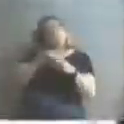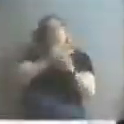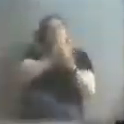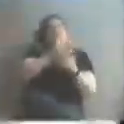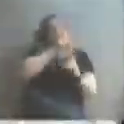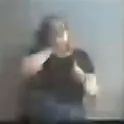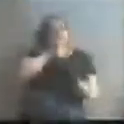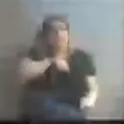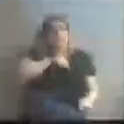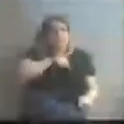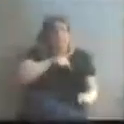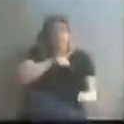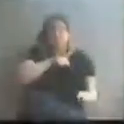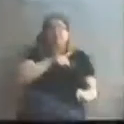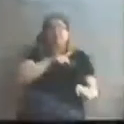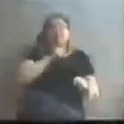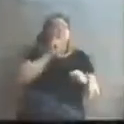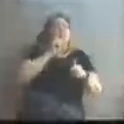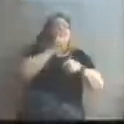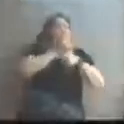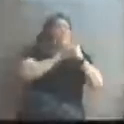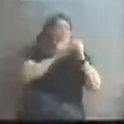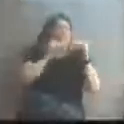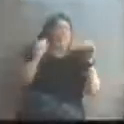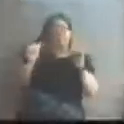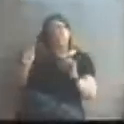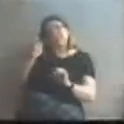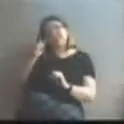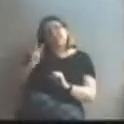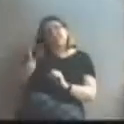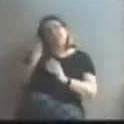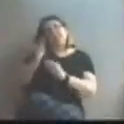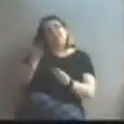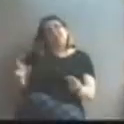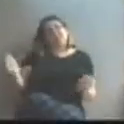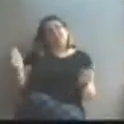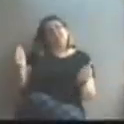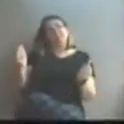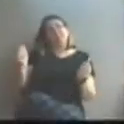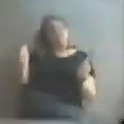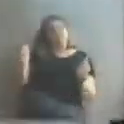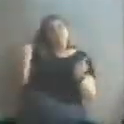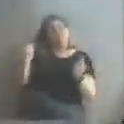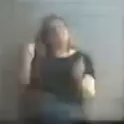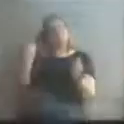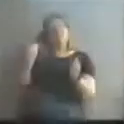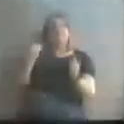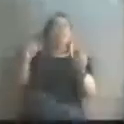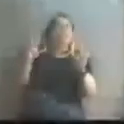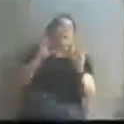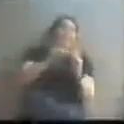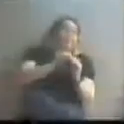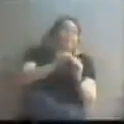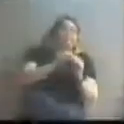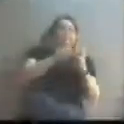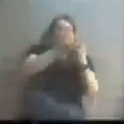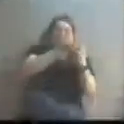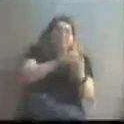to respond is in every level, and then you can see the resolutions that include conferences